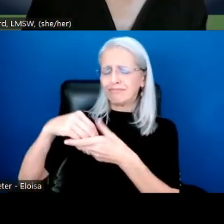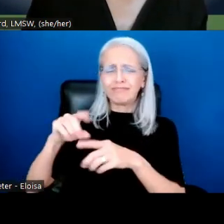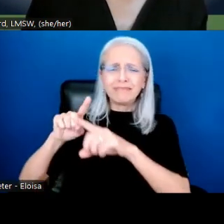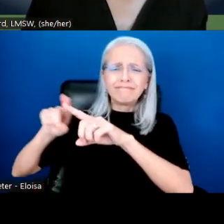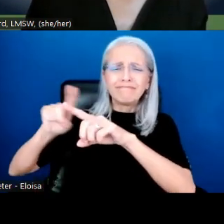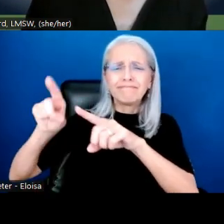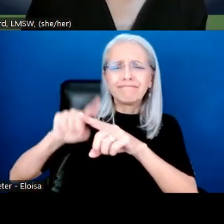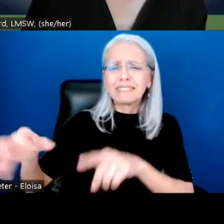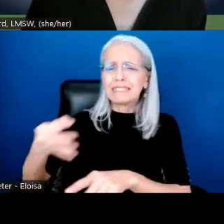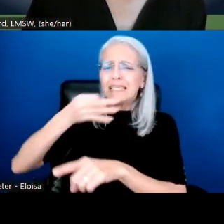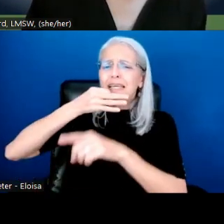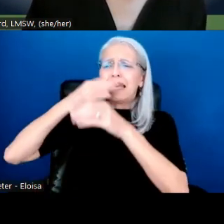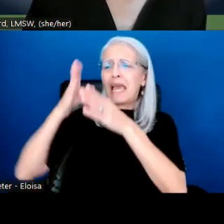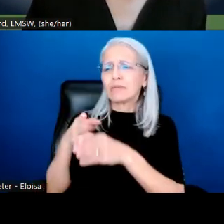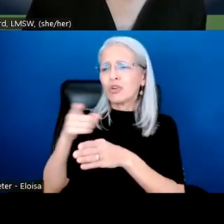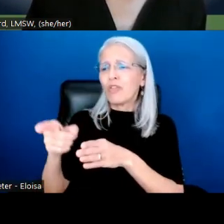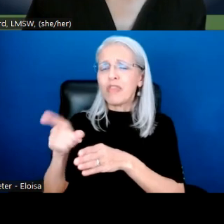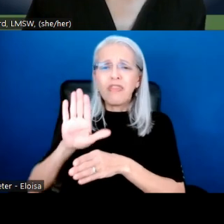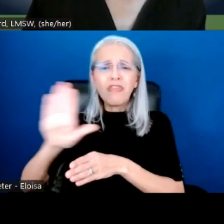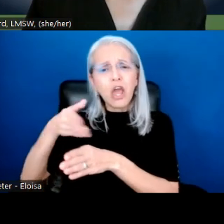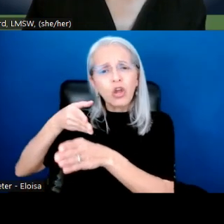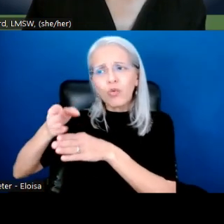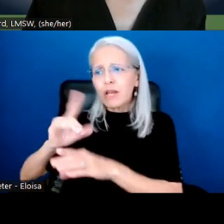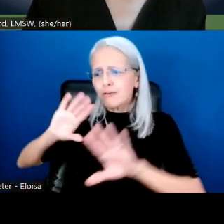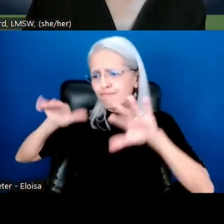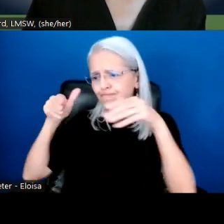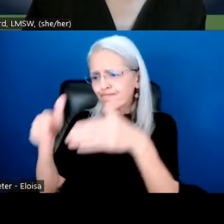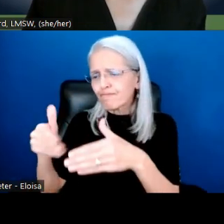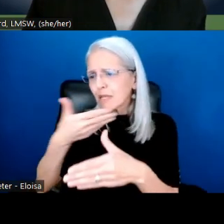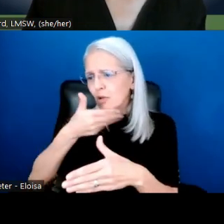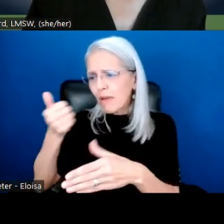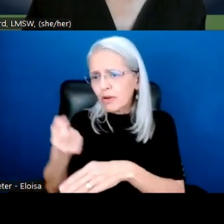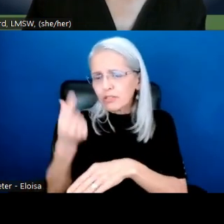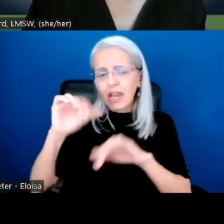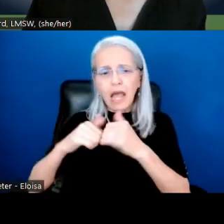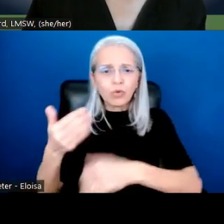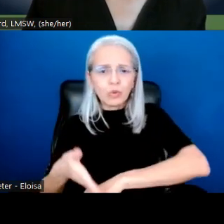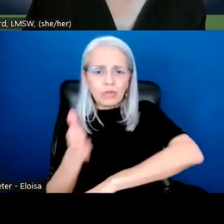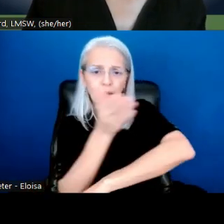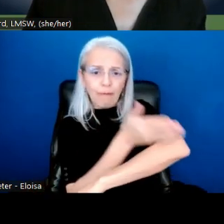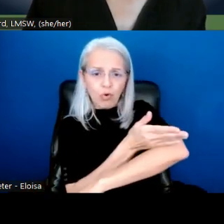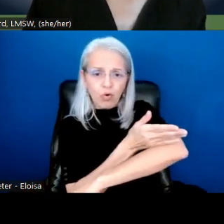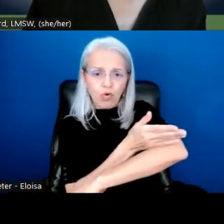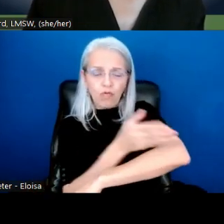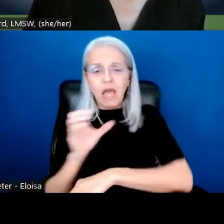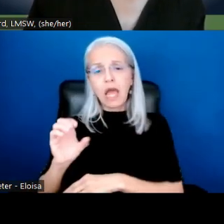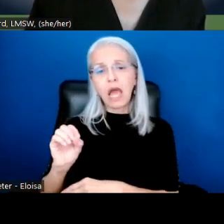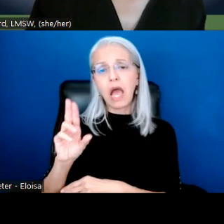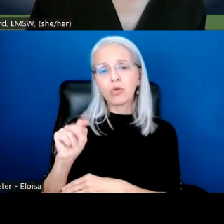who have dedicated their careers to better understand how we can improve the outcomes of